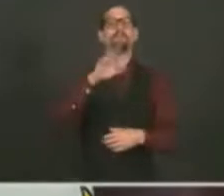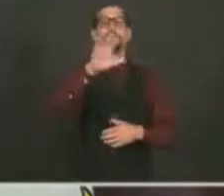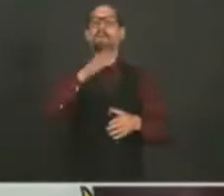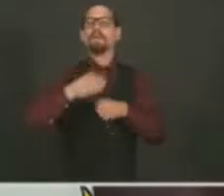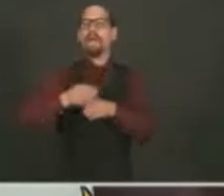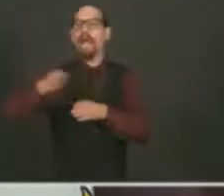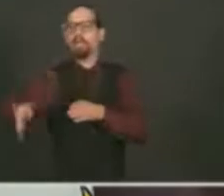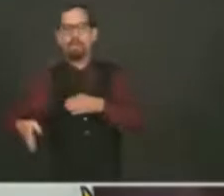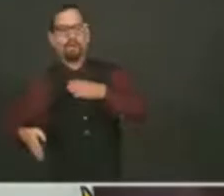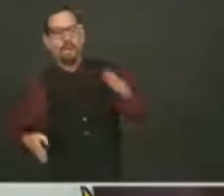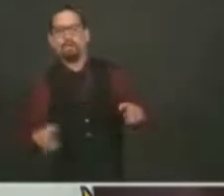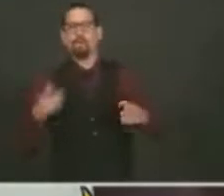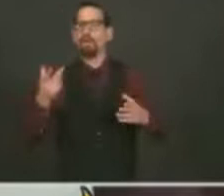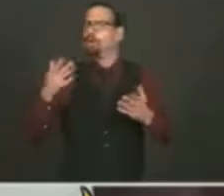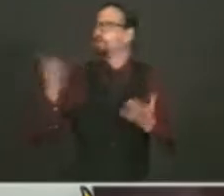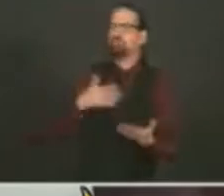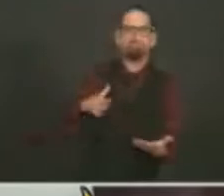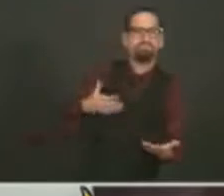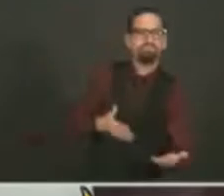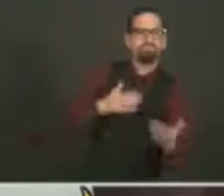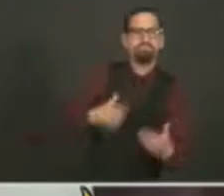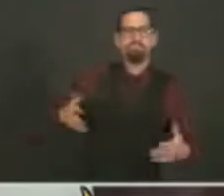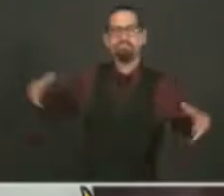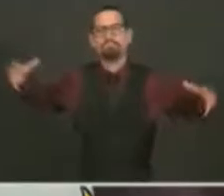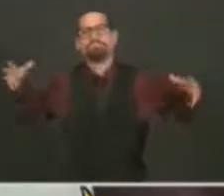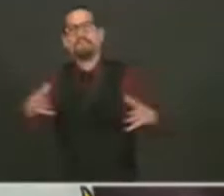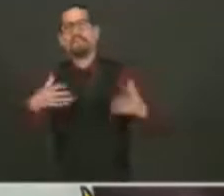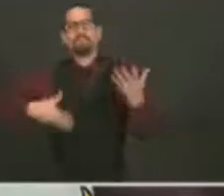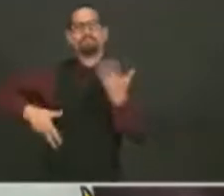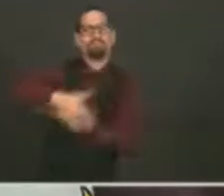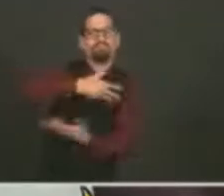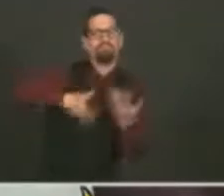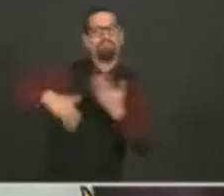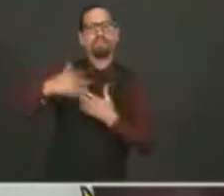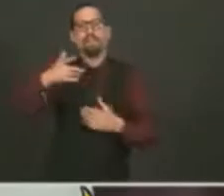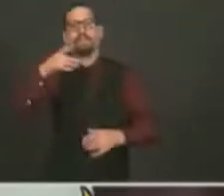sharing drinks, not wearing our mask. It is the problem.